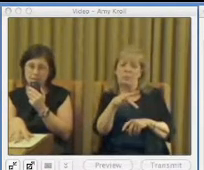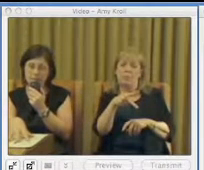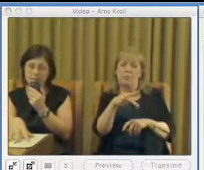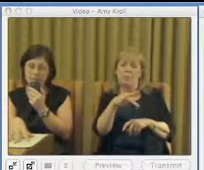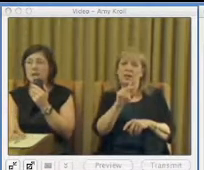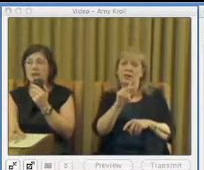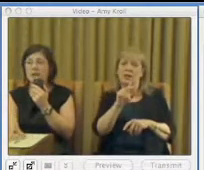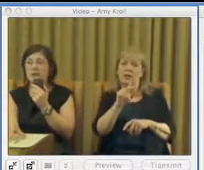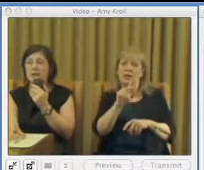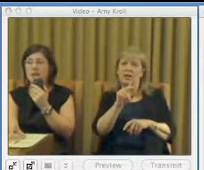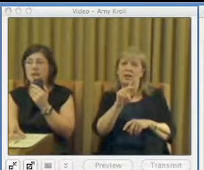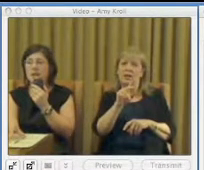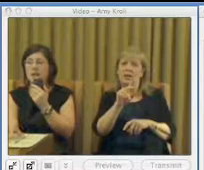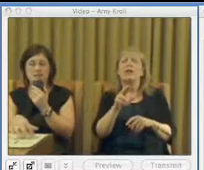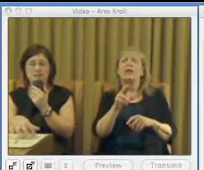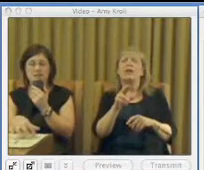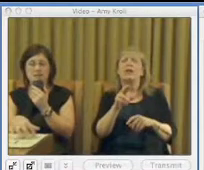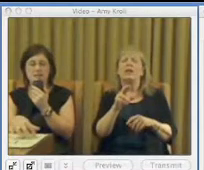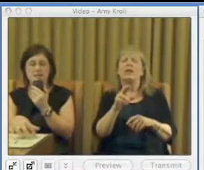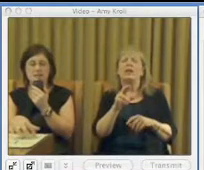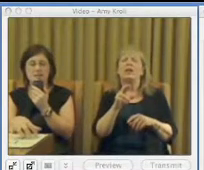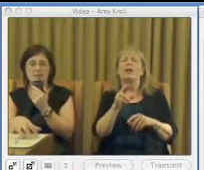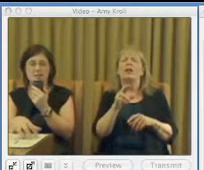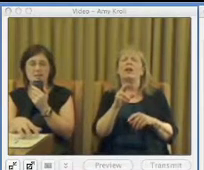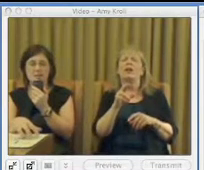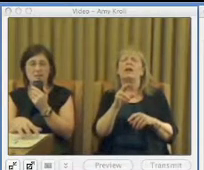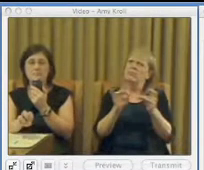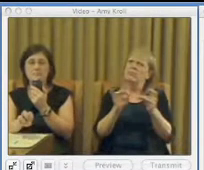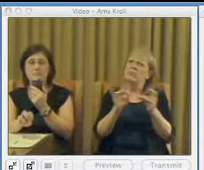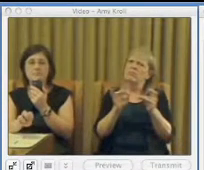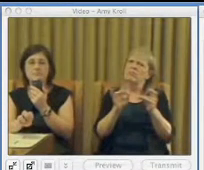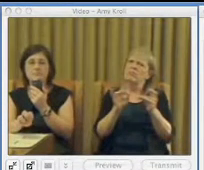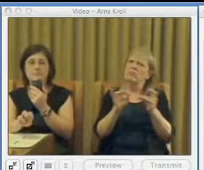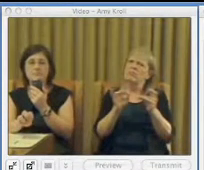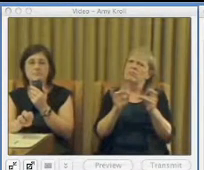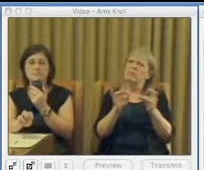were given, he talks about this.